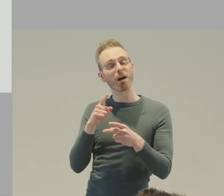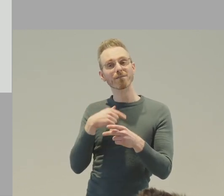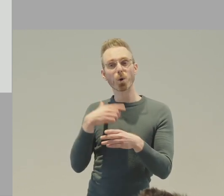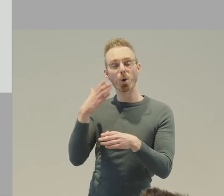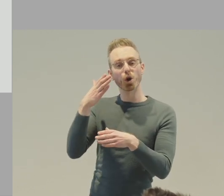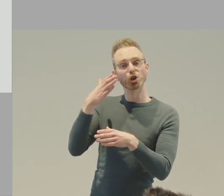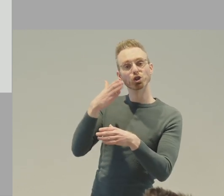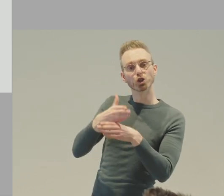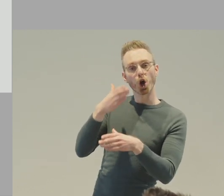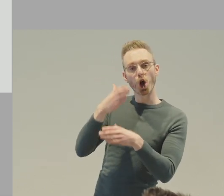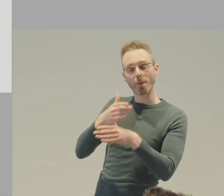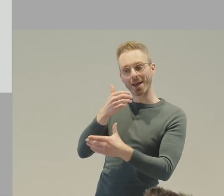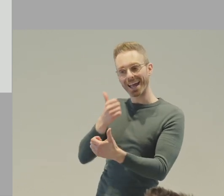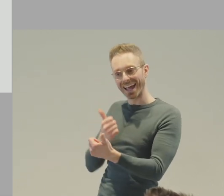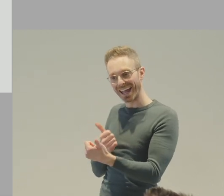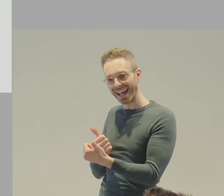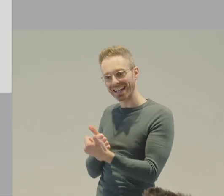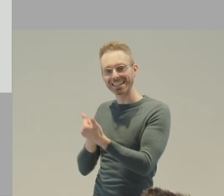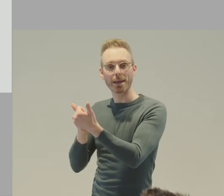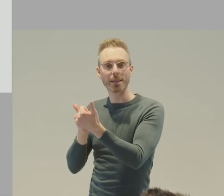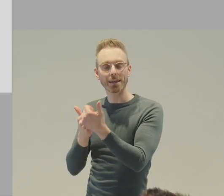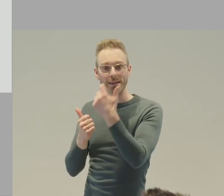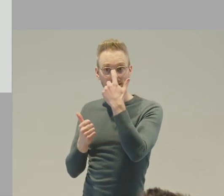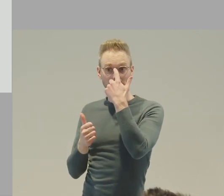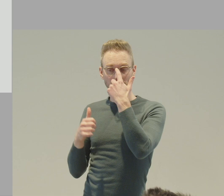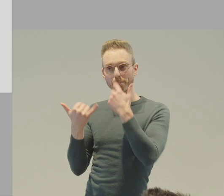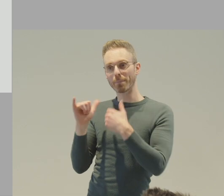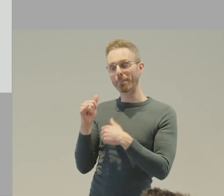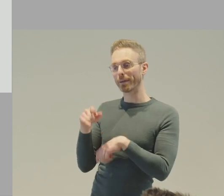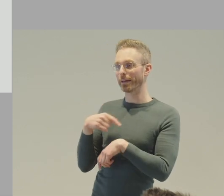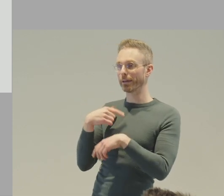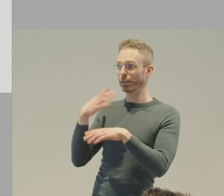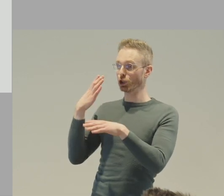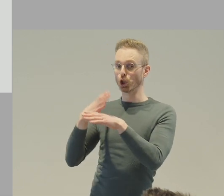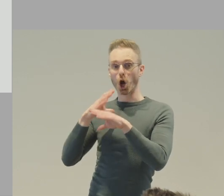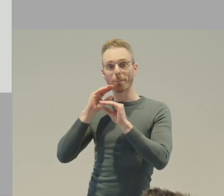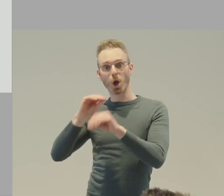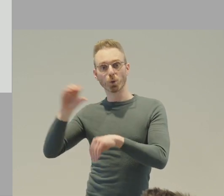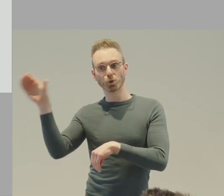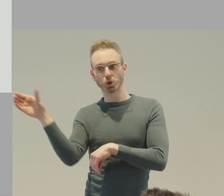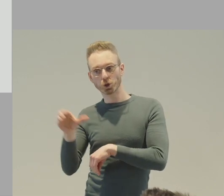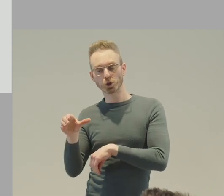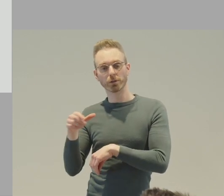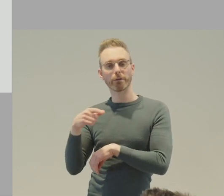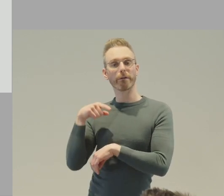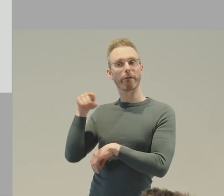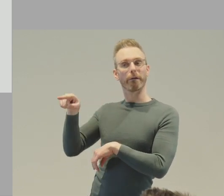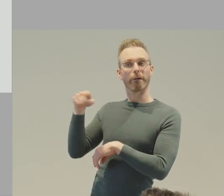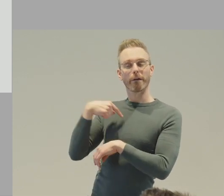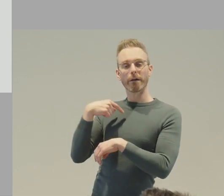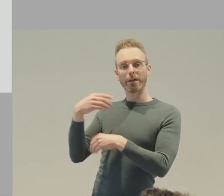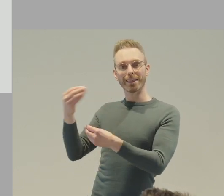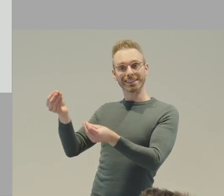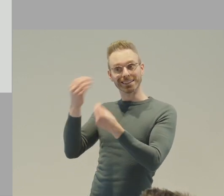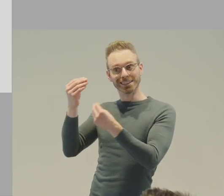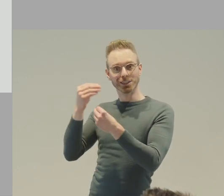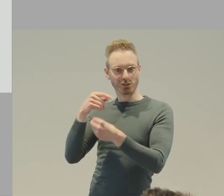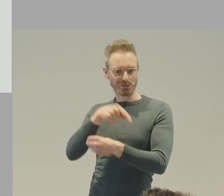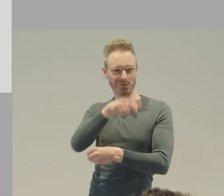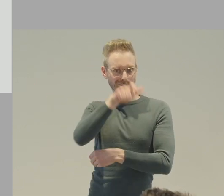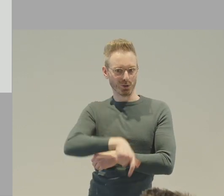of a job coach paid £50 an hour or something, because that's a skilled job. So be aware that there's different